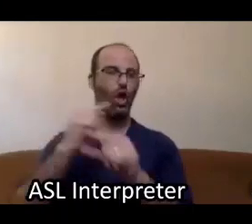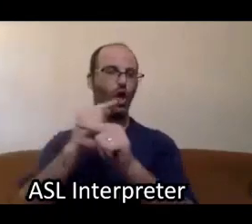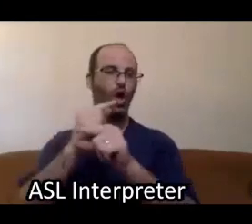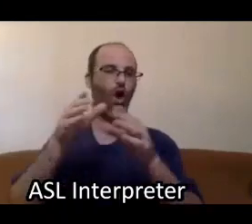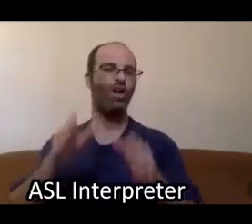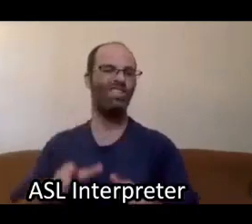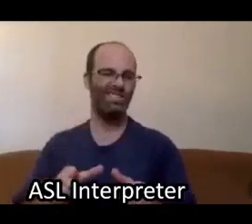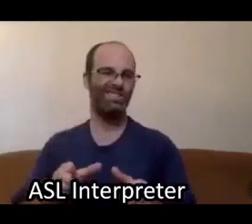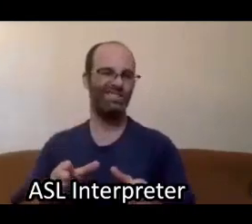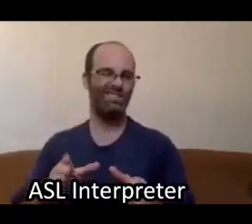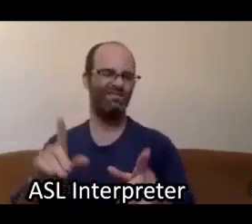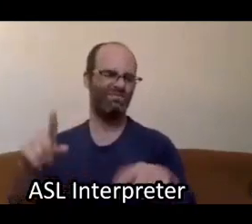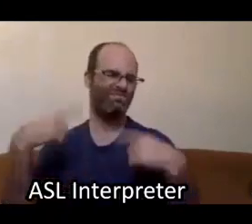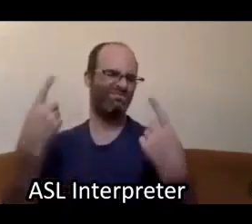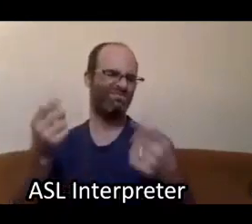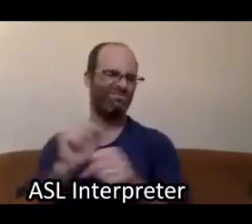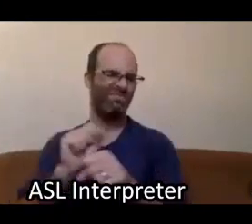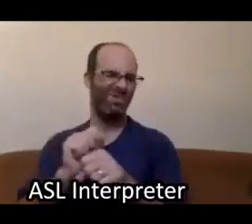say. And